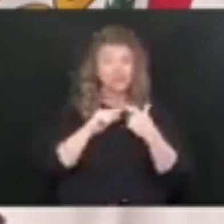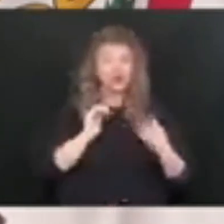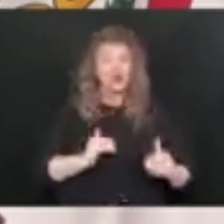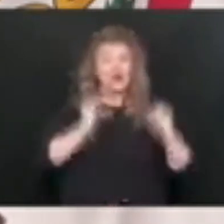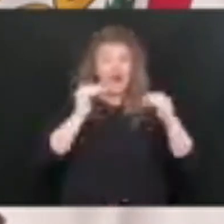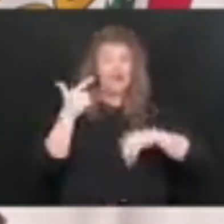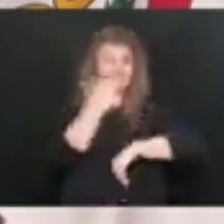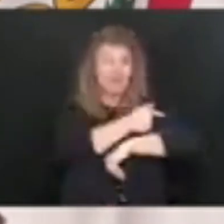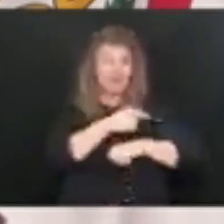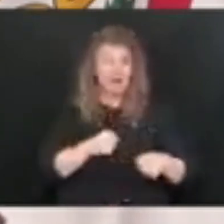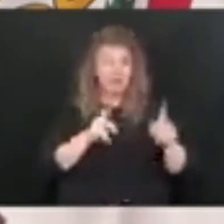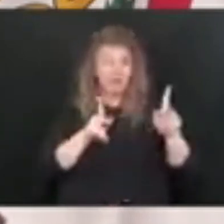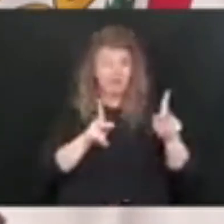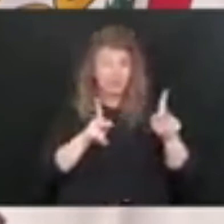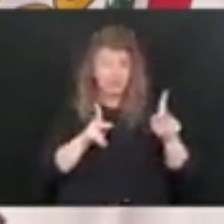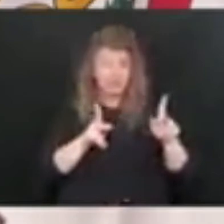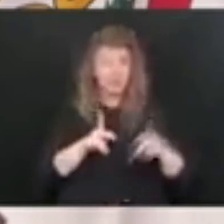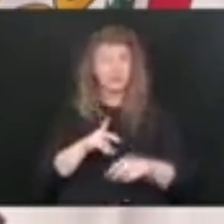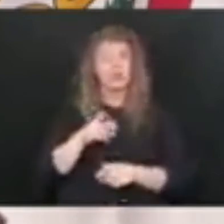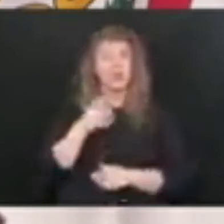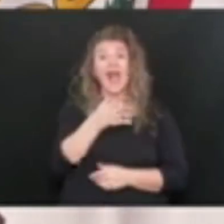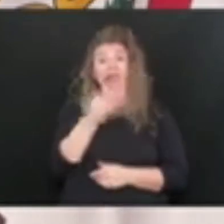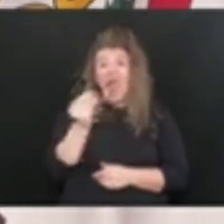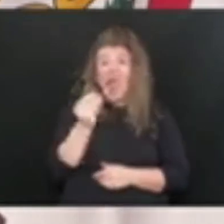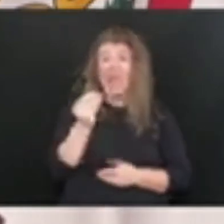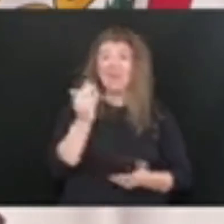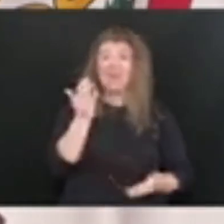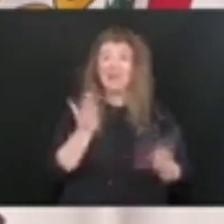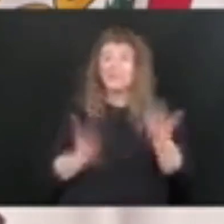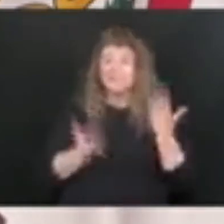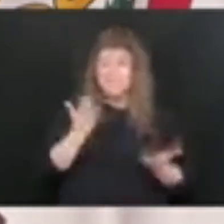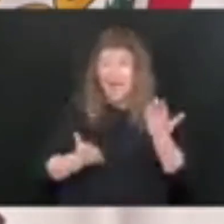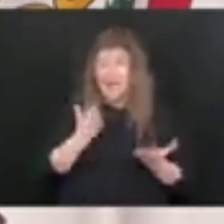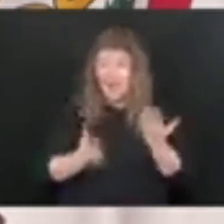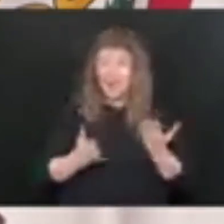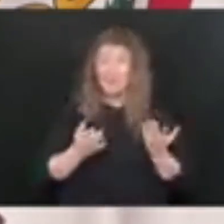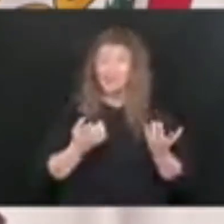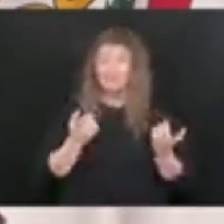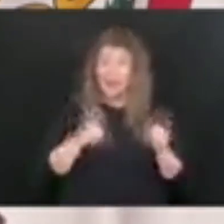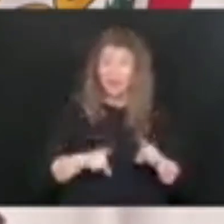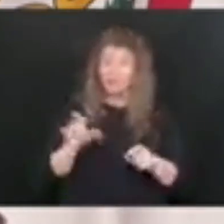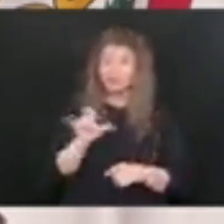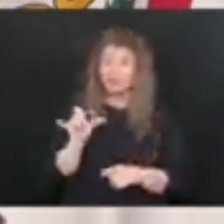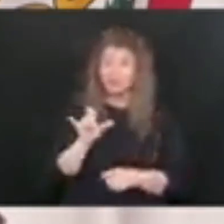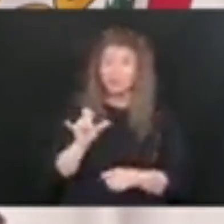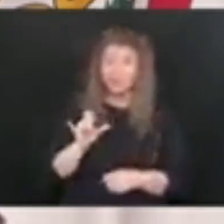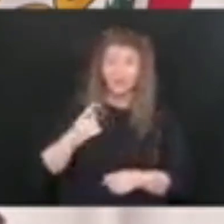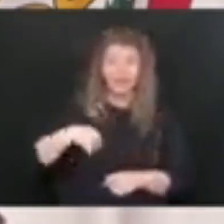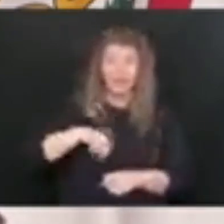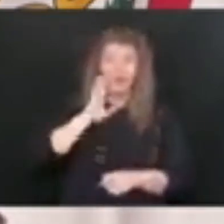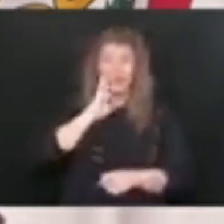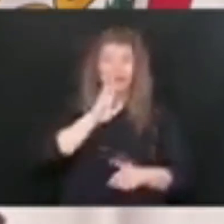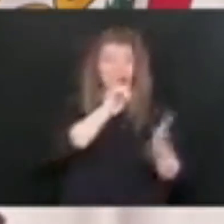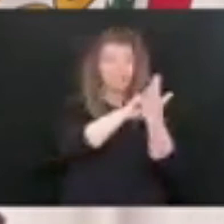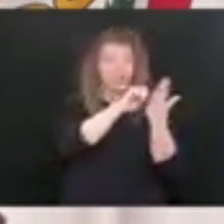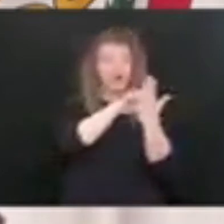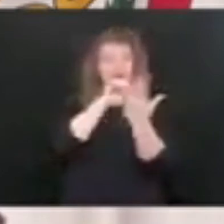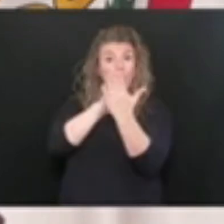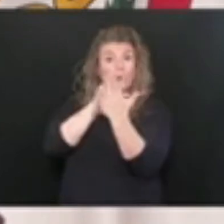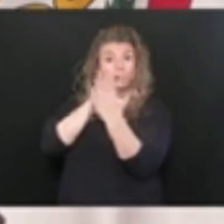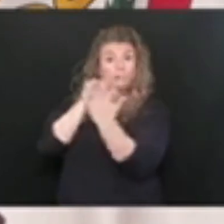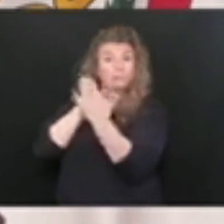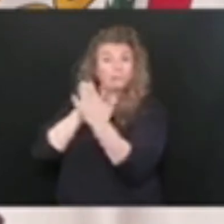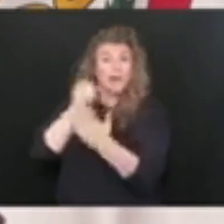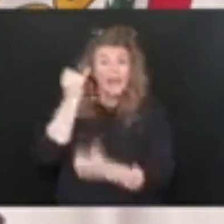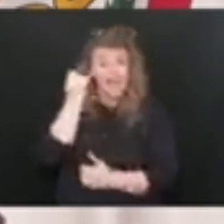vaccination opportunities. And it may even come down to this, that we're going door to door. And if we have to